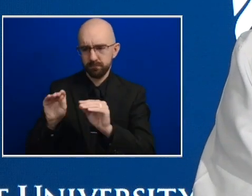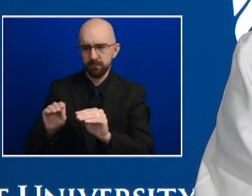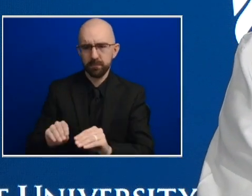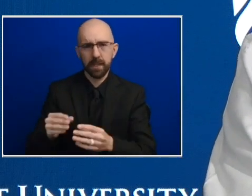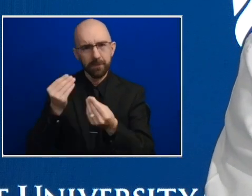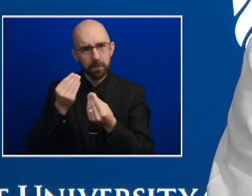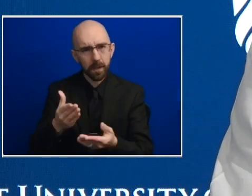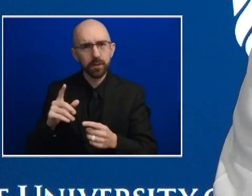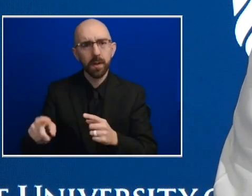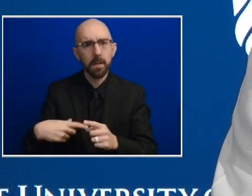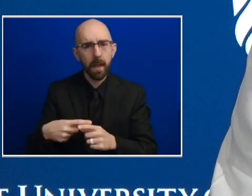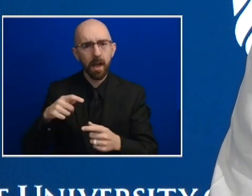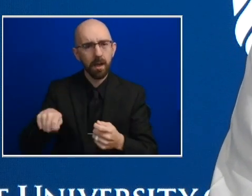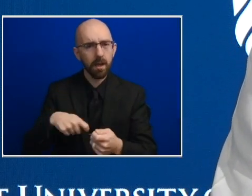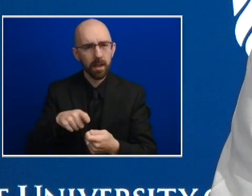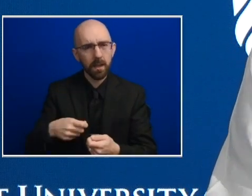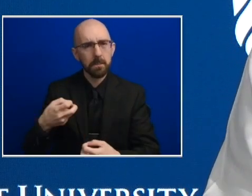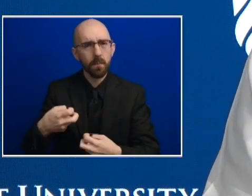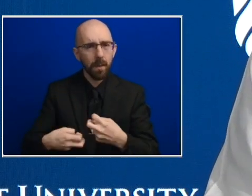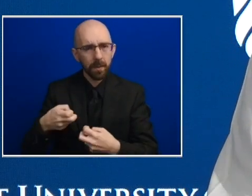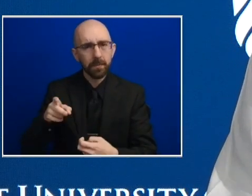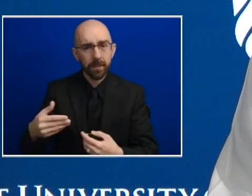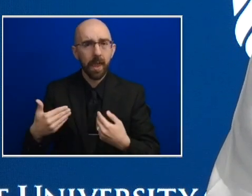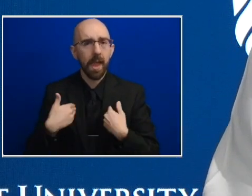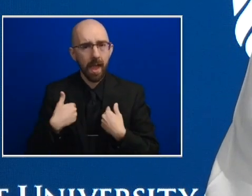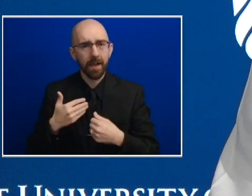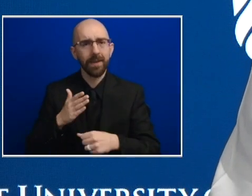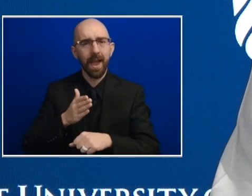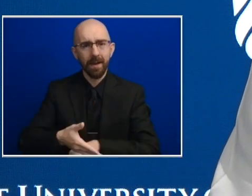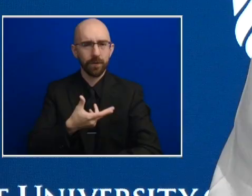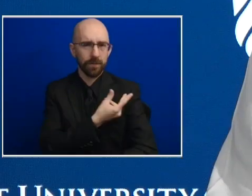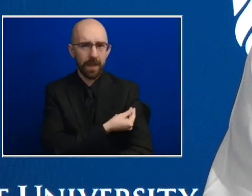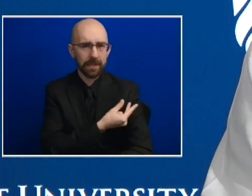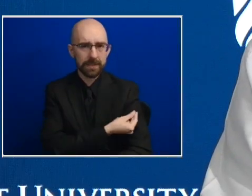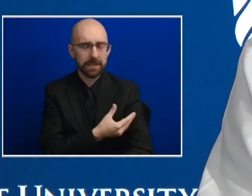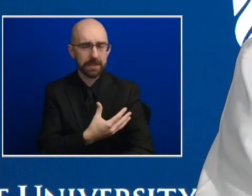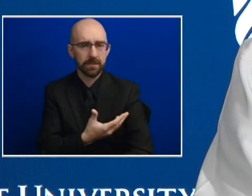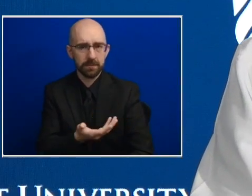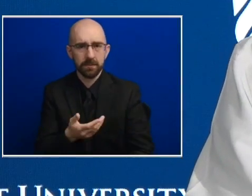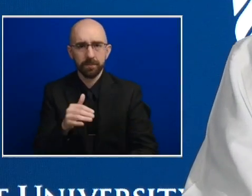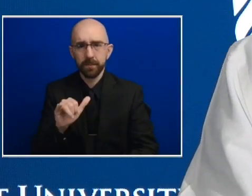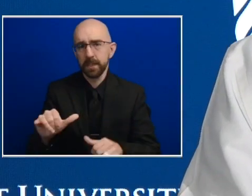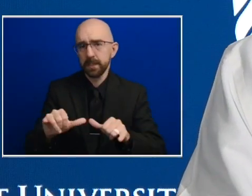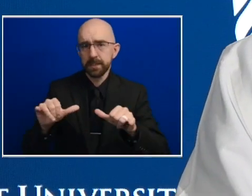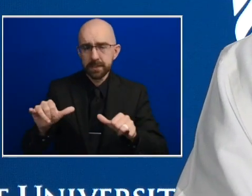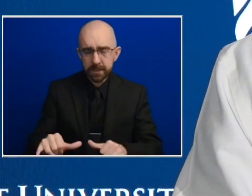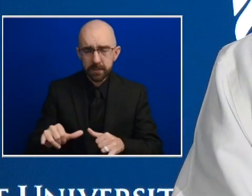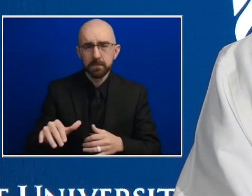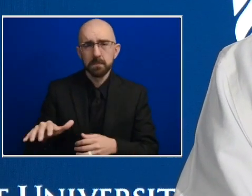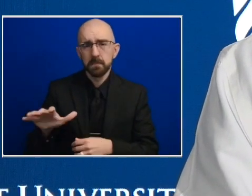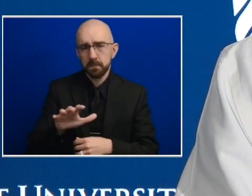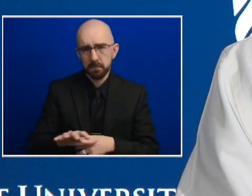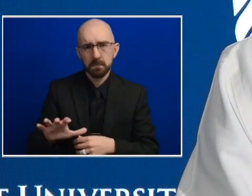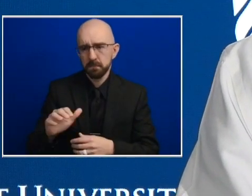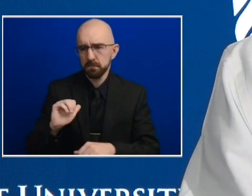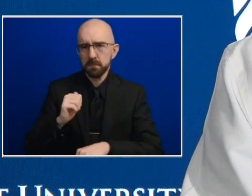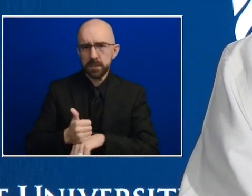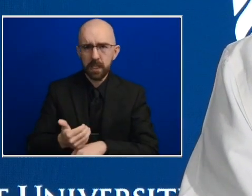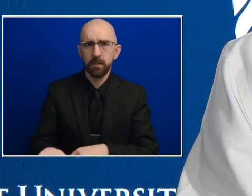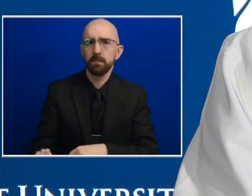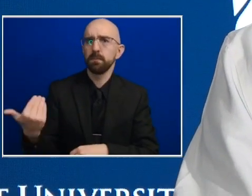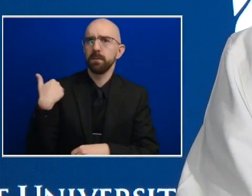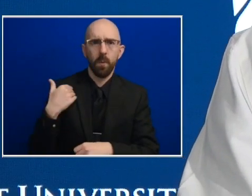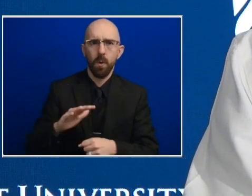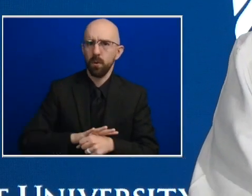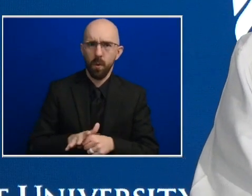about particular problems they may have after a vaccine. Now, this system was around long before the COVID vaccines